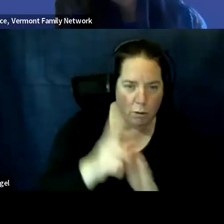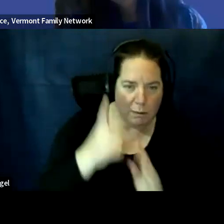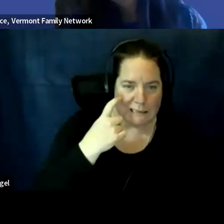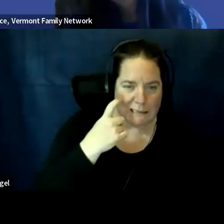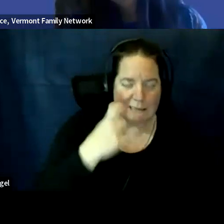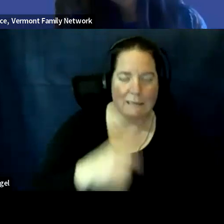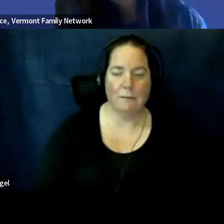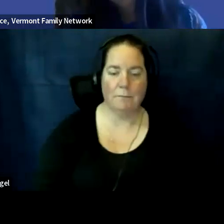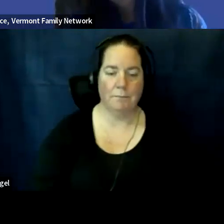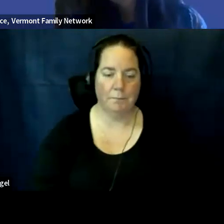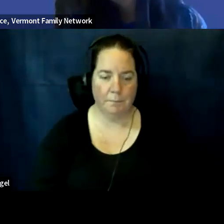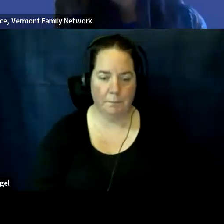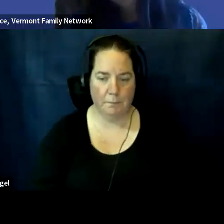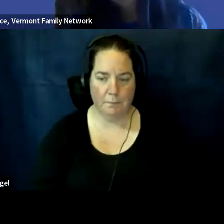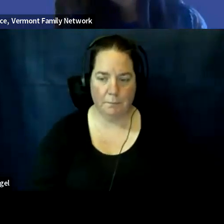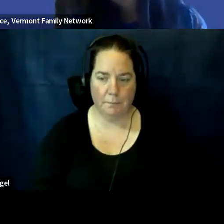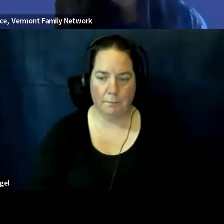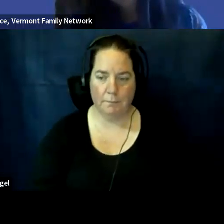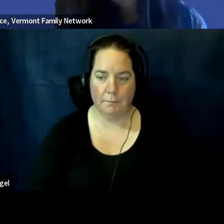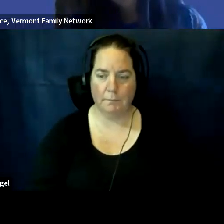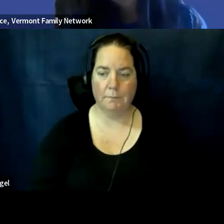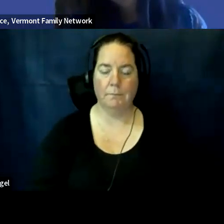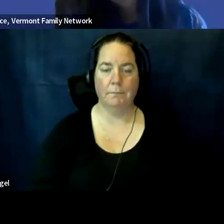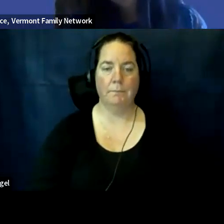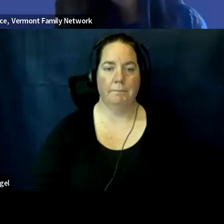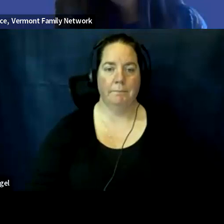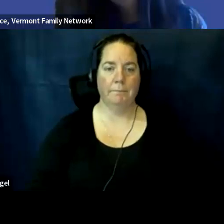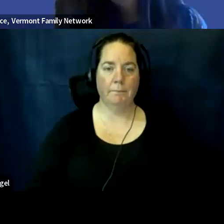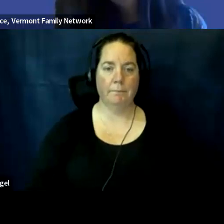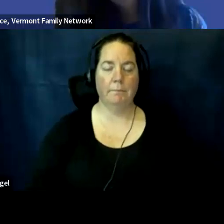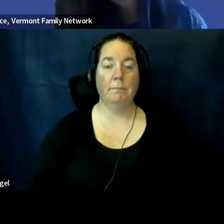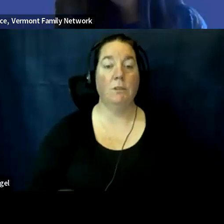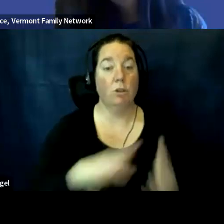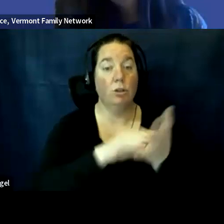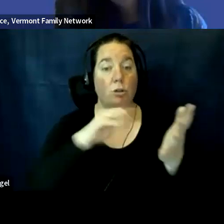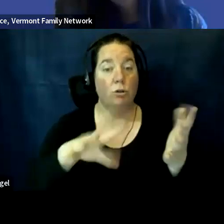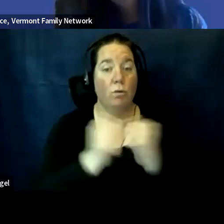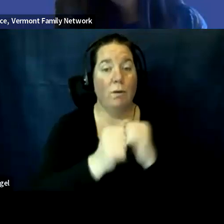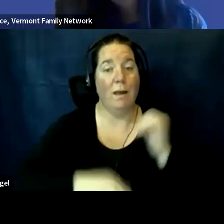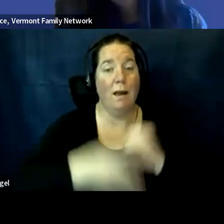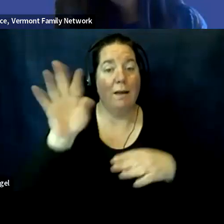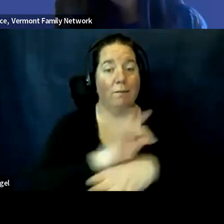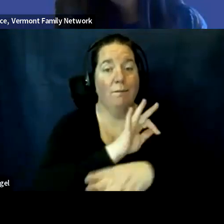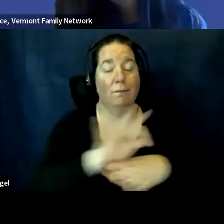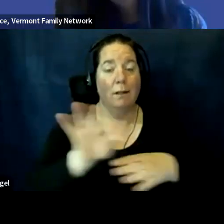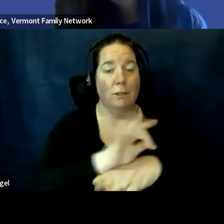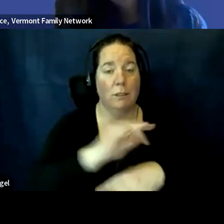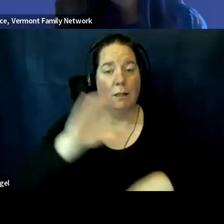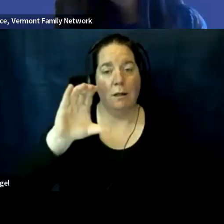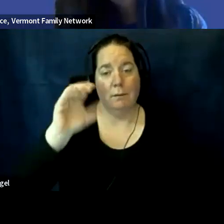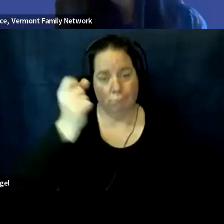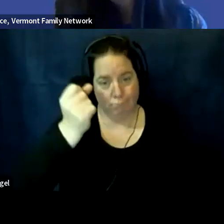the earlier ones, was, bear with me, can a student with high functioning cognition but